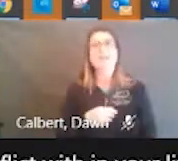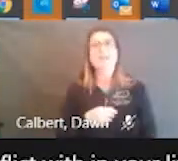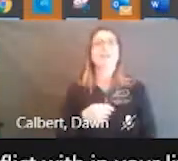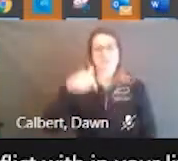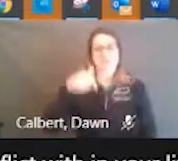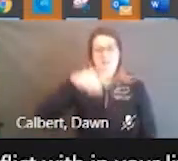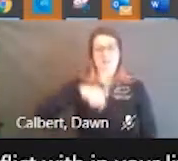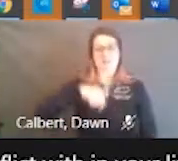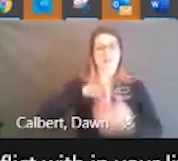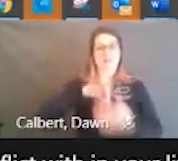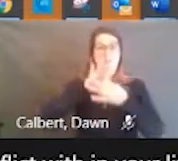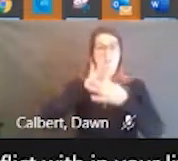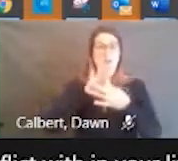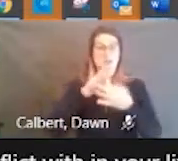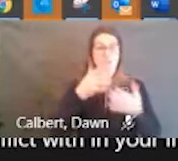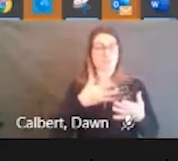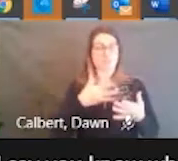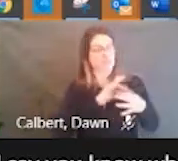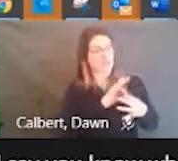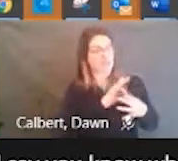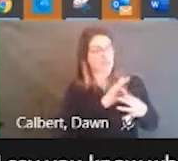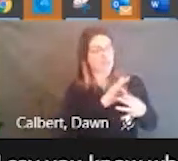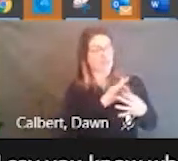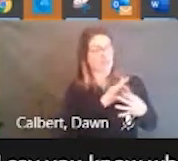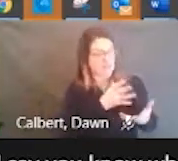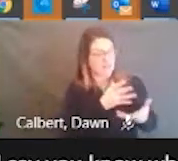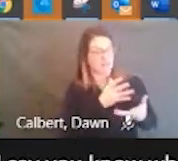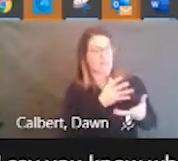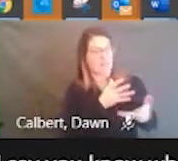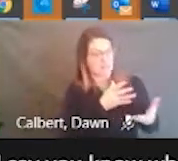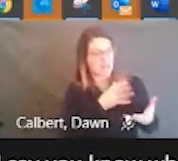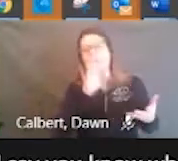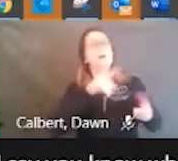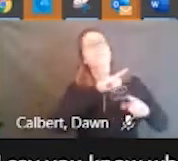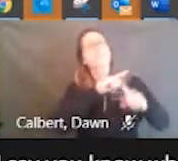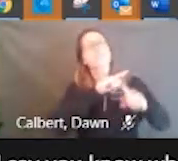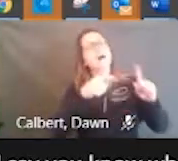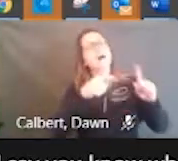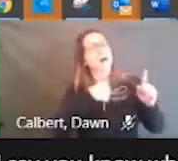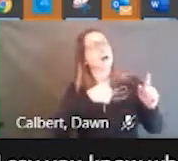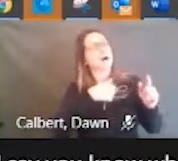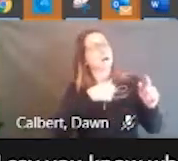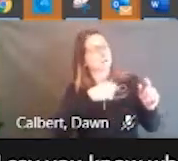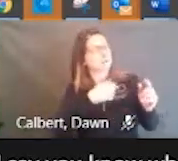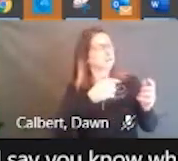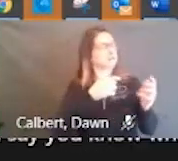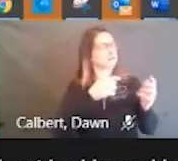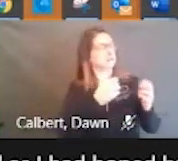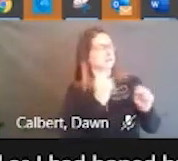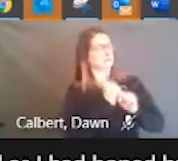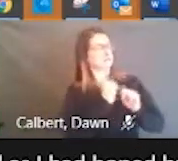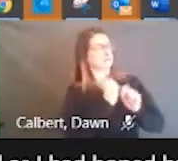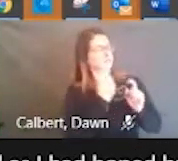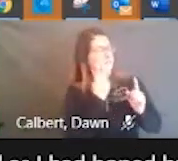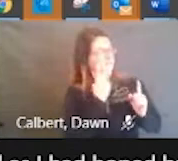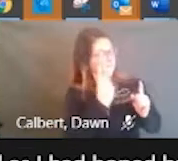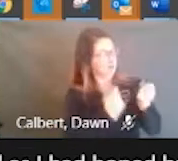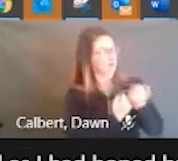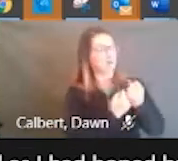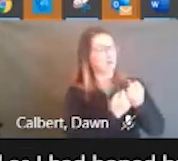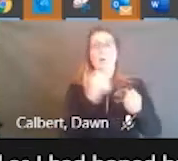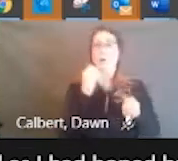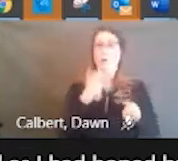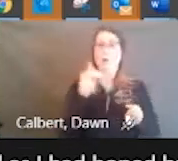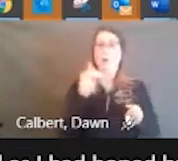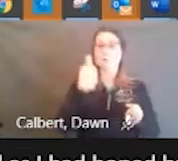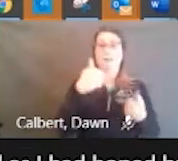relationship hasn't gone as well as I'd hoped, but we can do something about that. Do you have street resilience, right? And